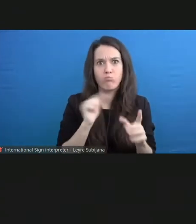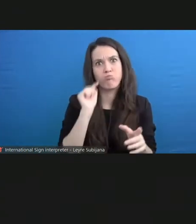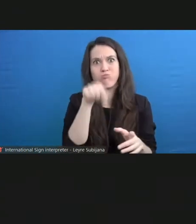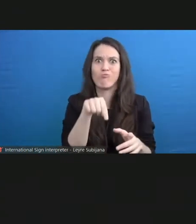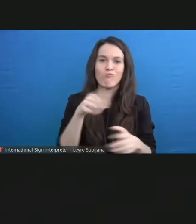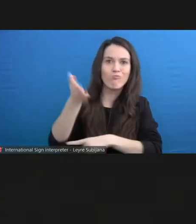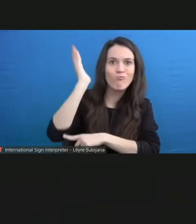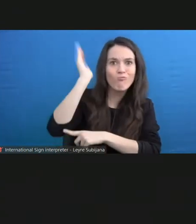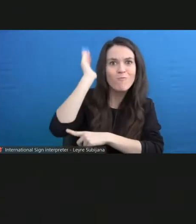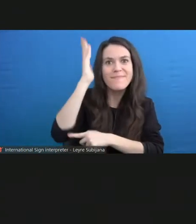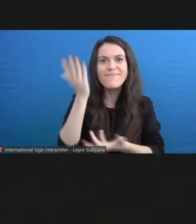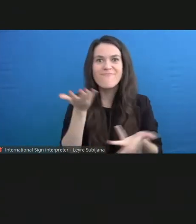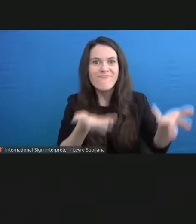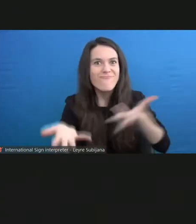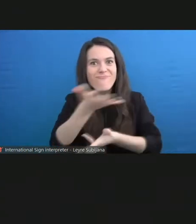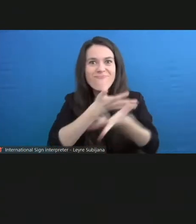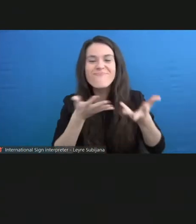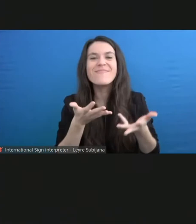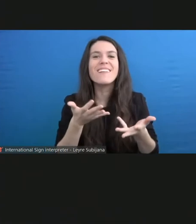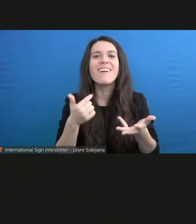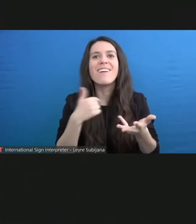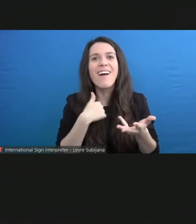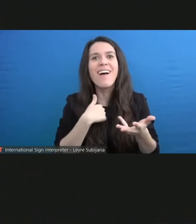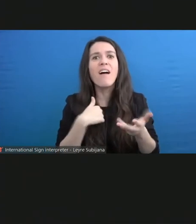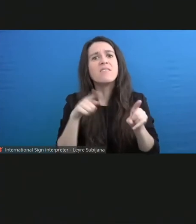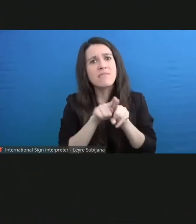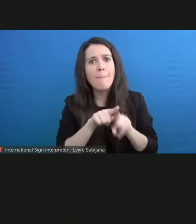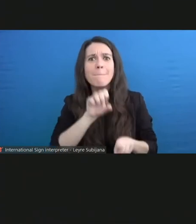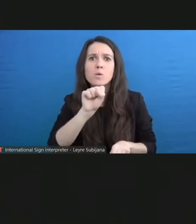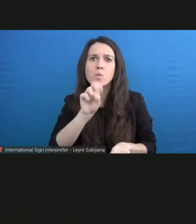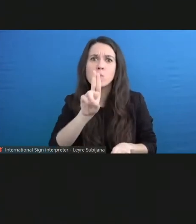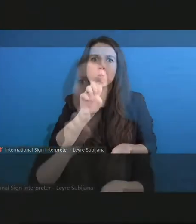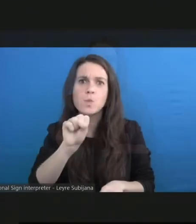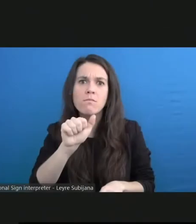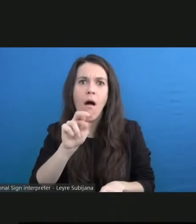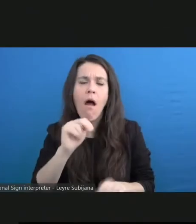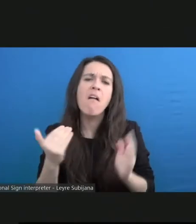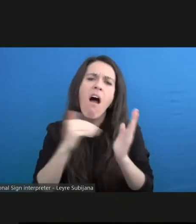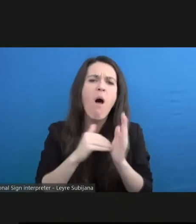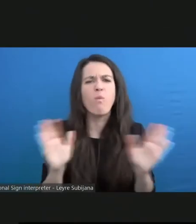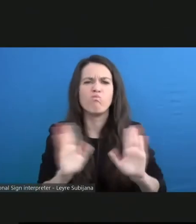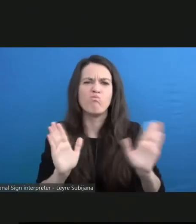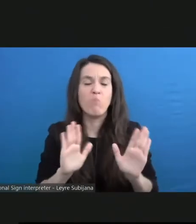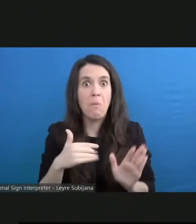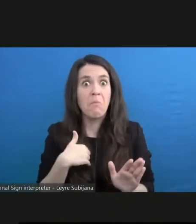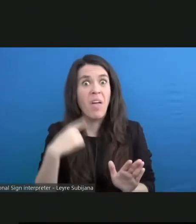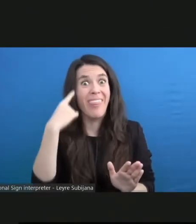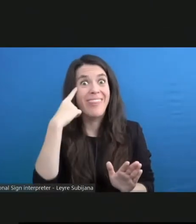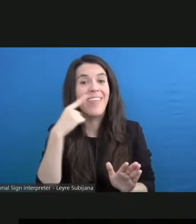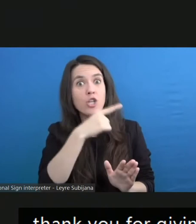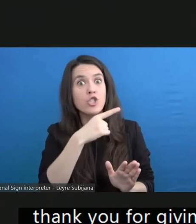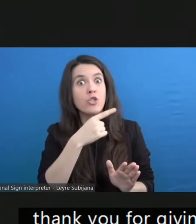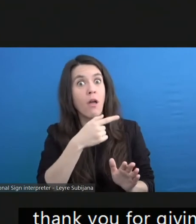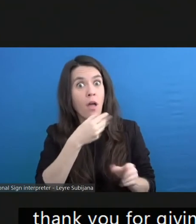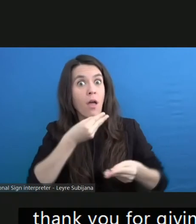to be with you here. So I'm not going to repeat what Susan said, but when she started